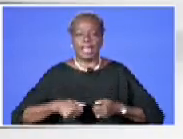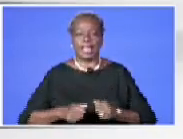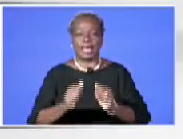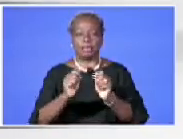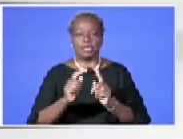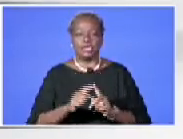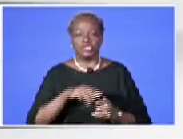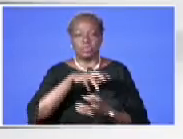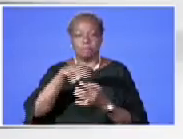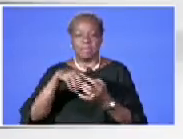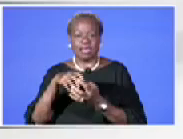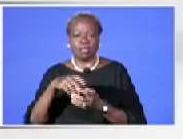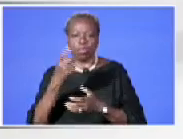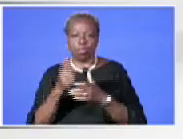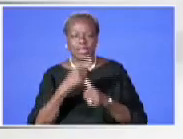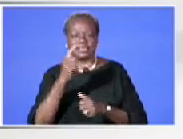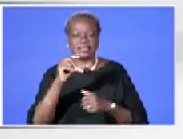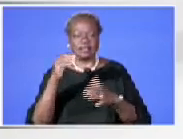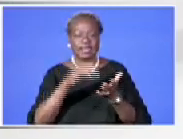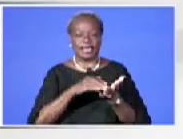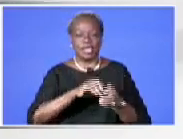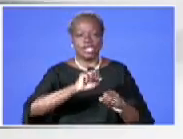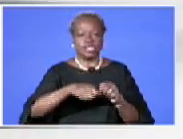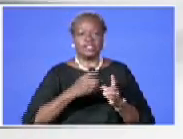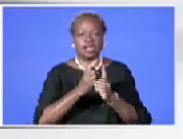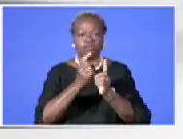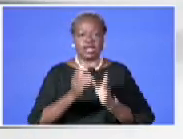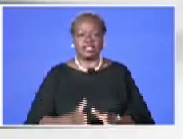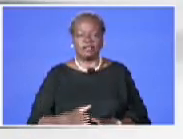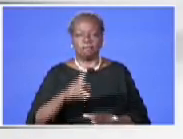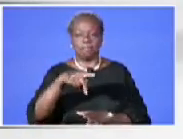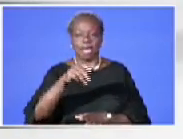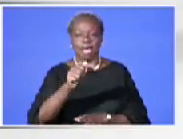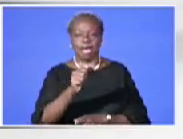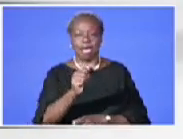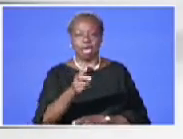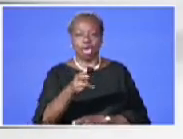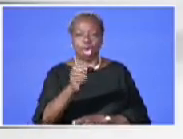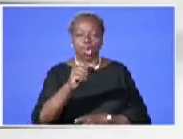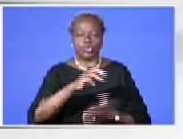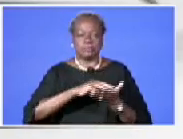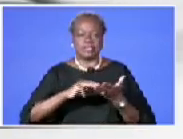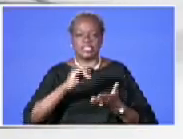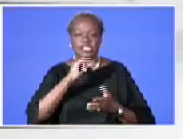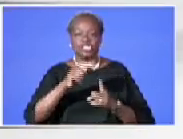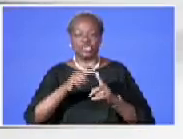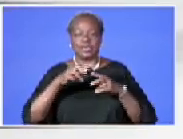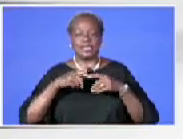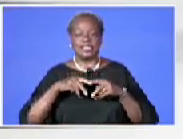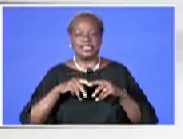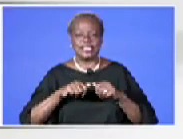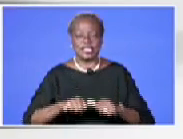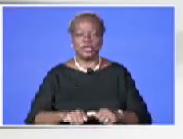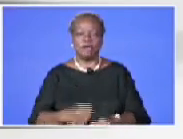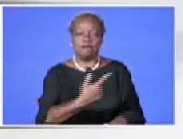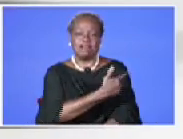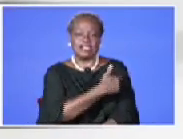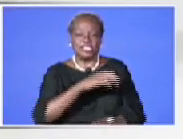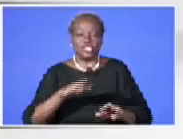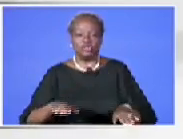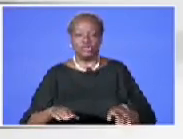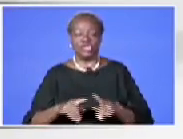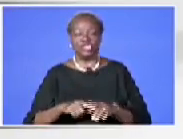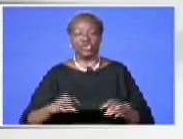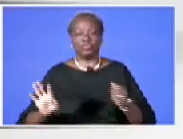once again. So the director of Paho's message is that we need to continue vaccinating children to protect